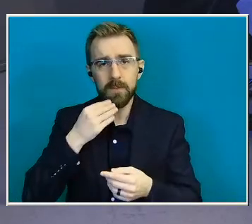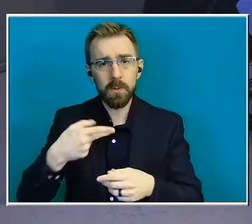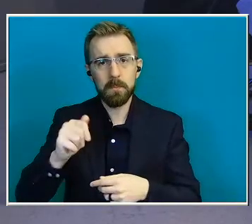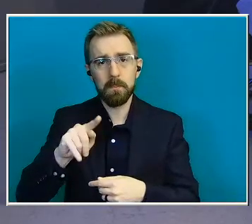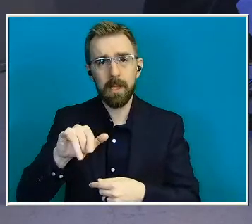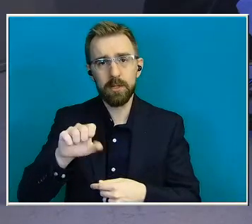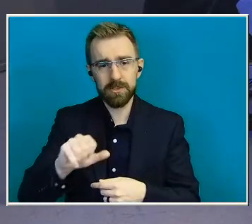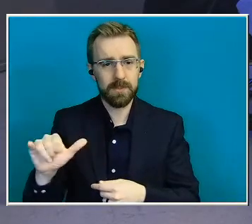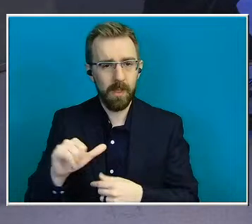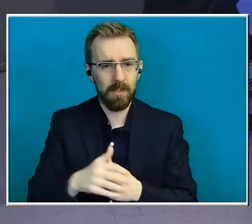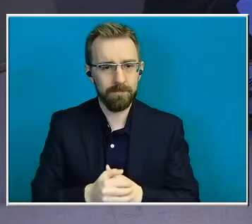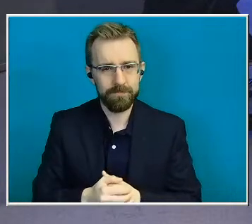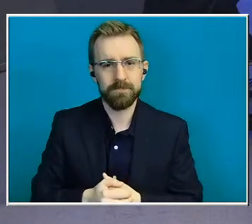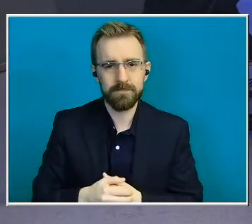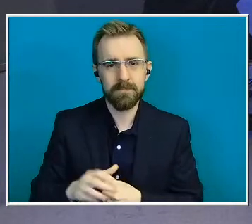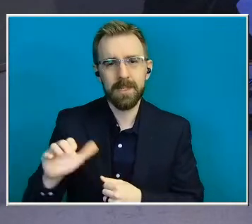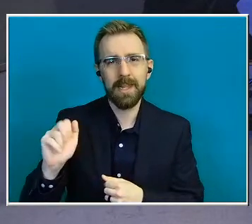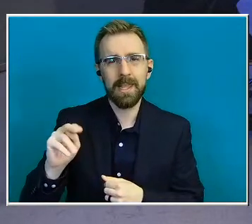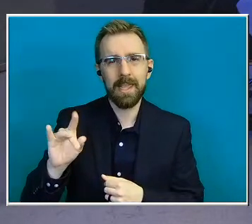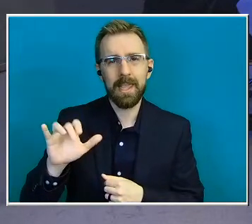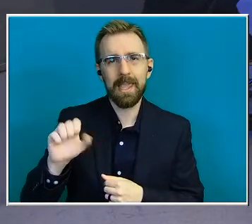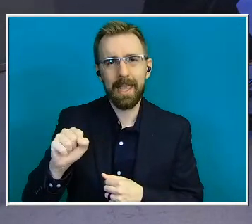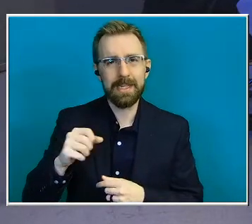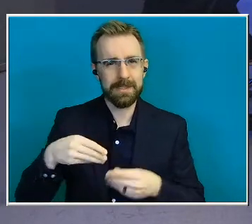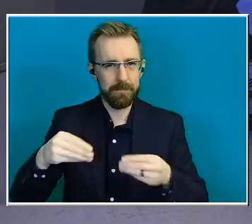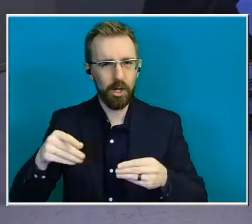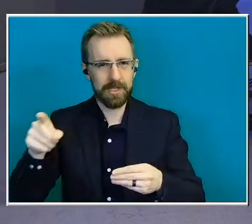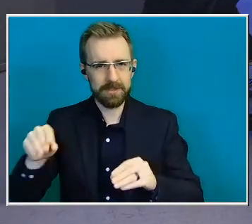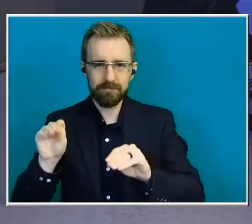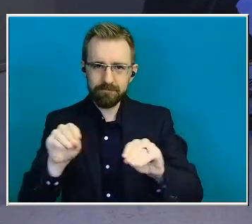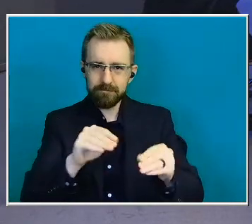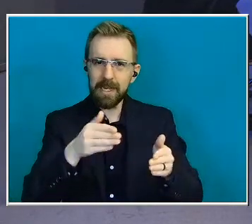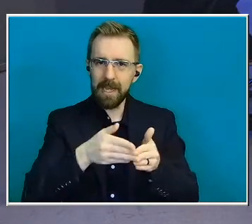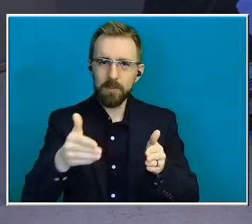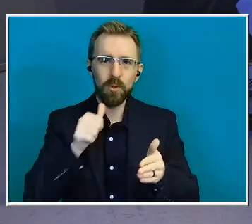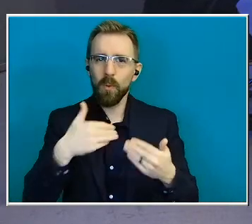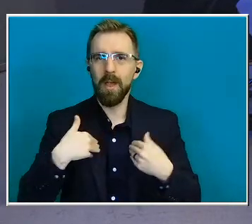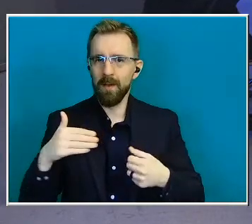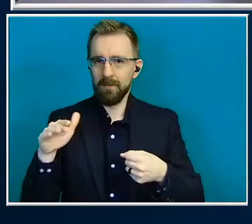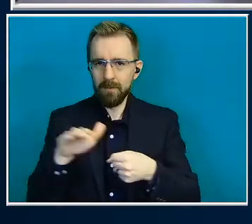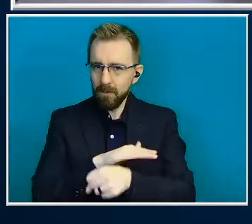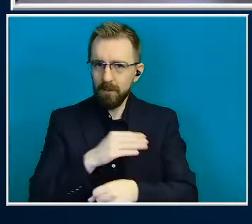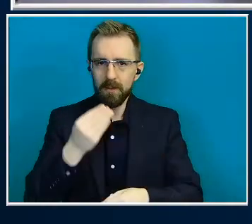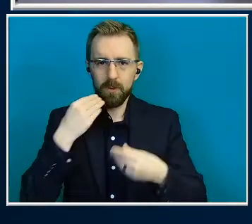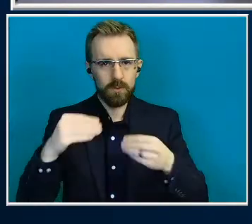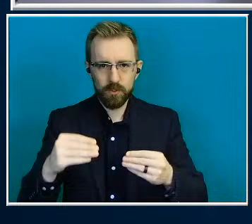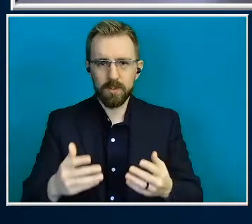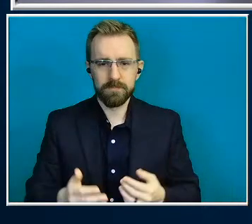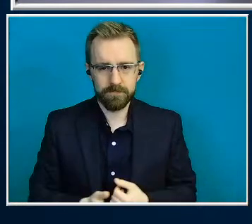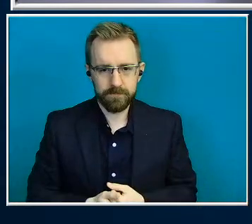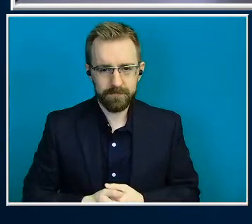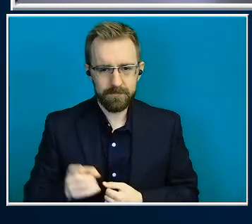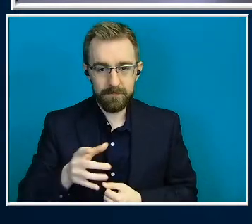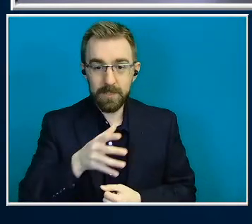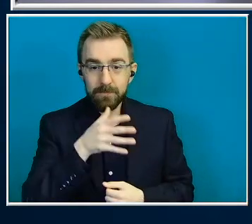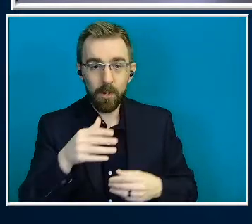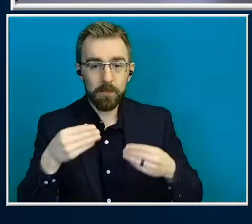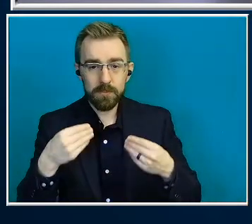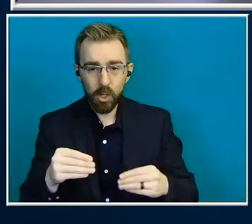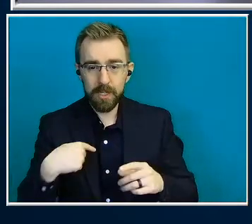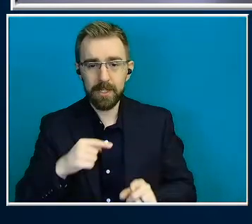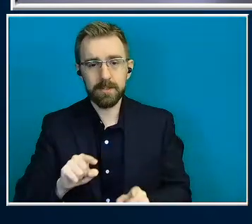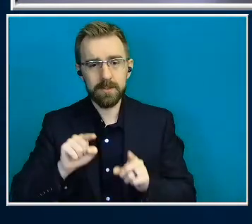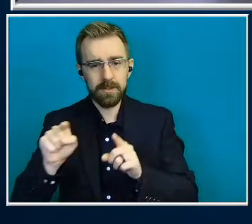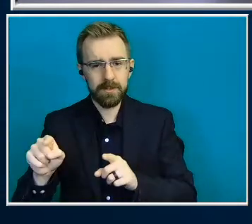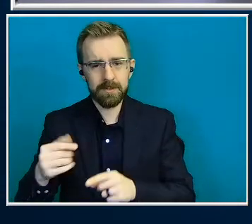is the one Yeah. putting it into corner stores, so in neighborhoods that don't have a full-service grocery store. I was at a farmer's market